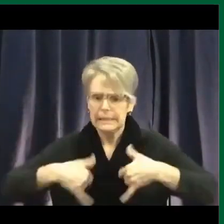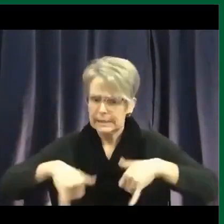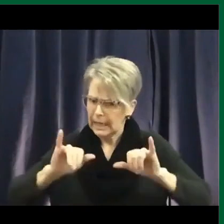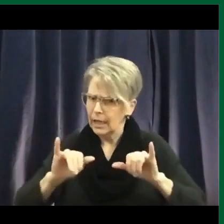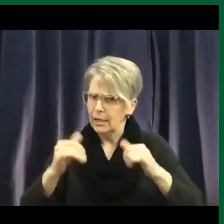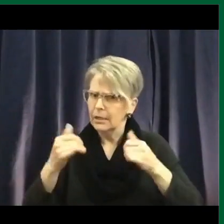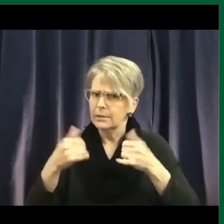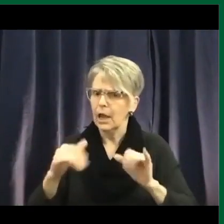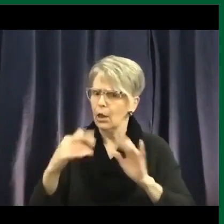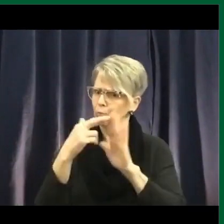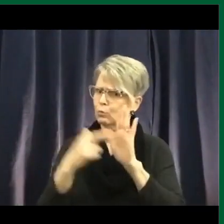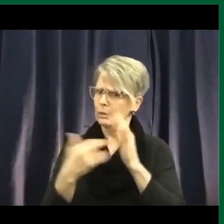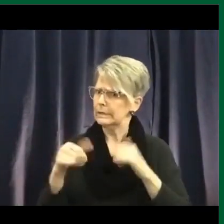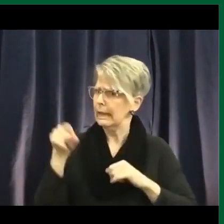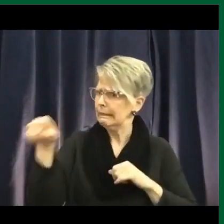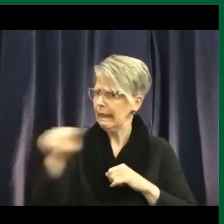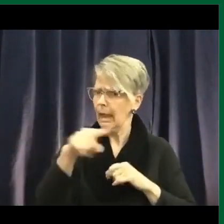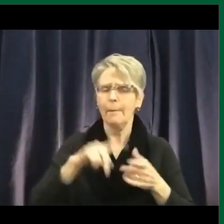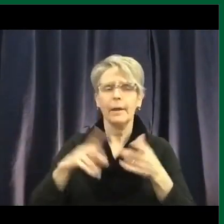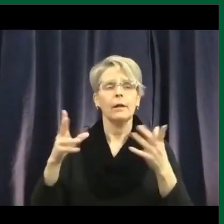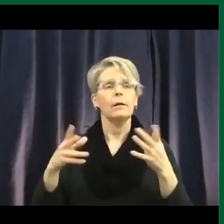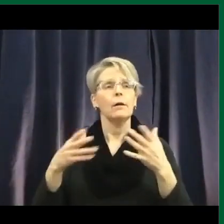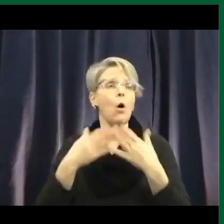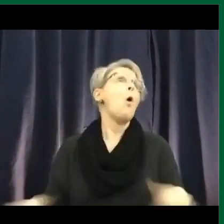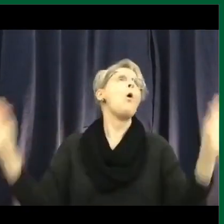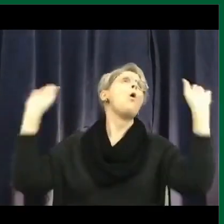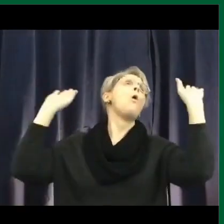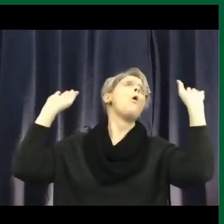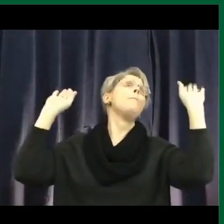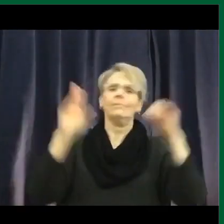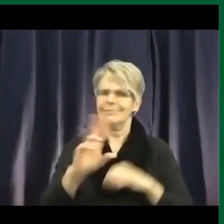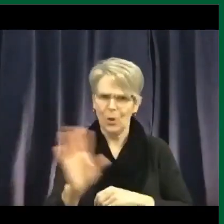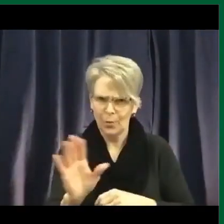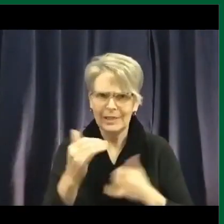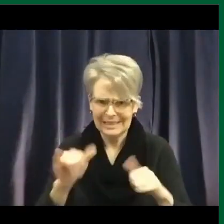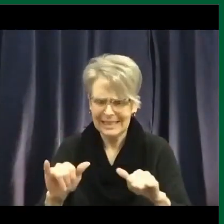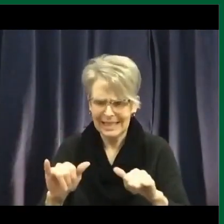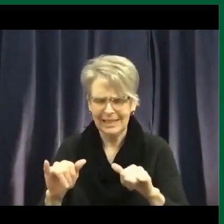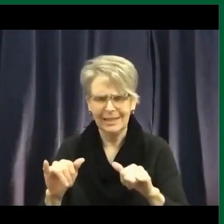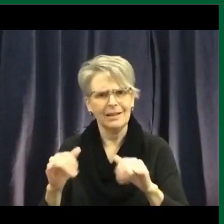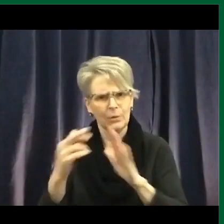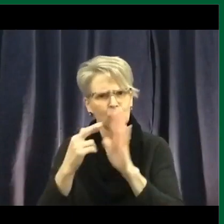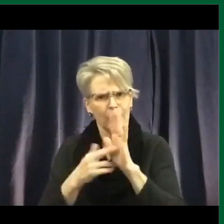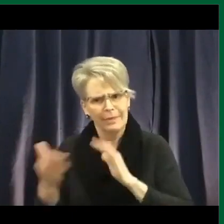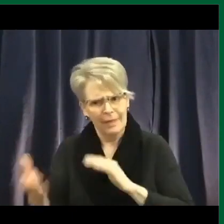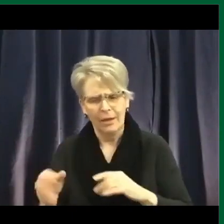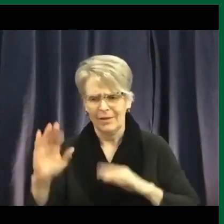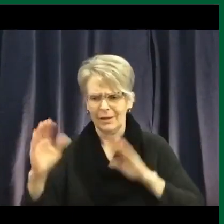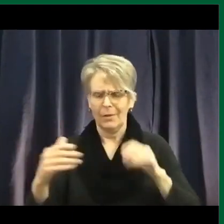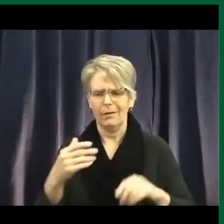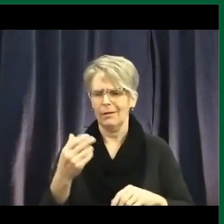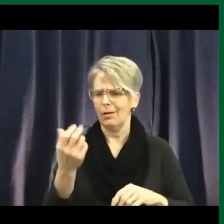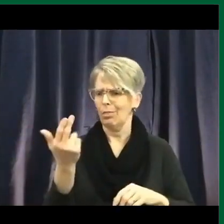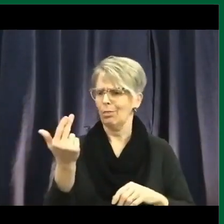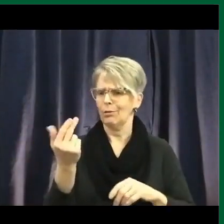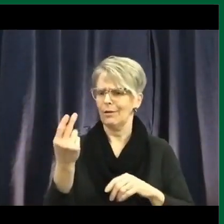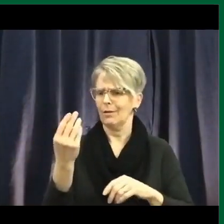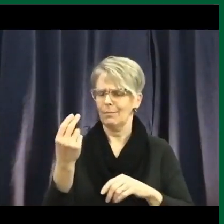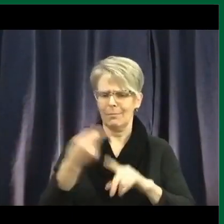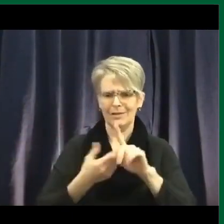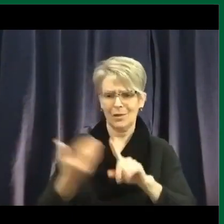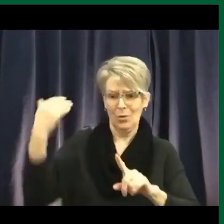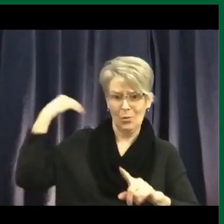of those occurrences. I don't think if you compare to 13 or 14 months ago, you would ever believe that we would have the